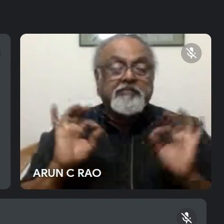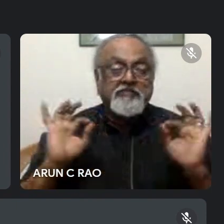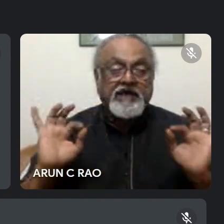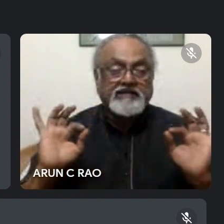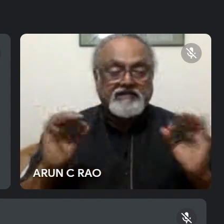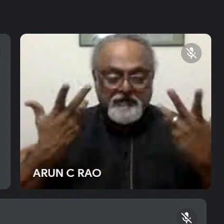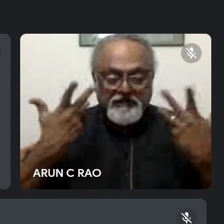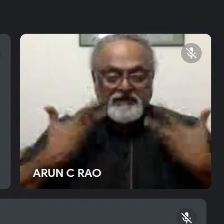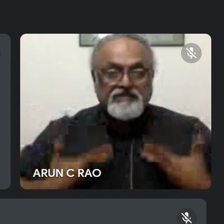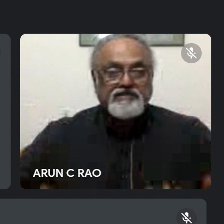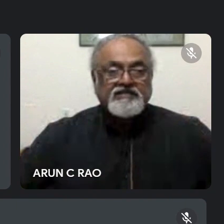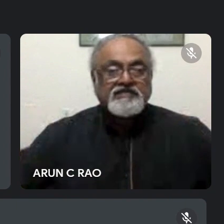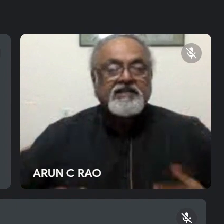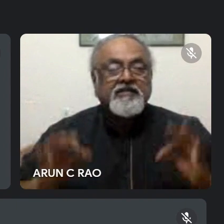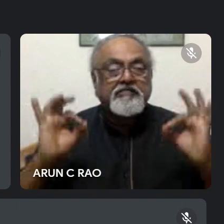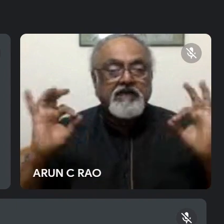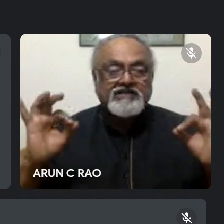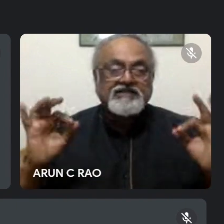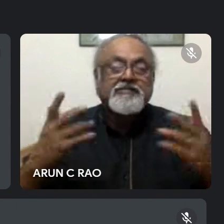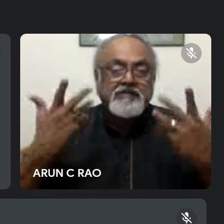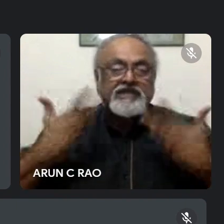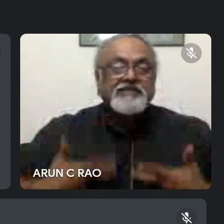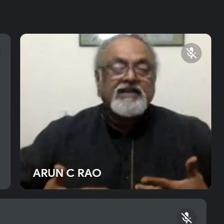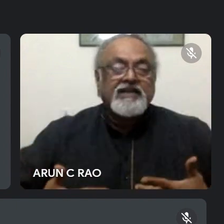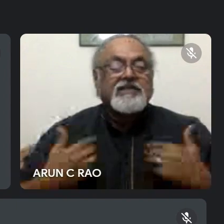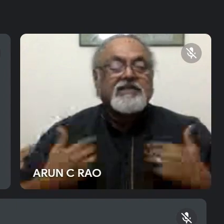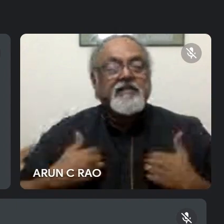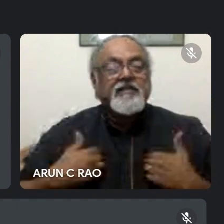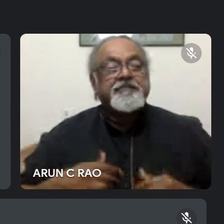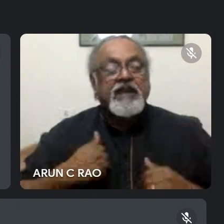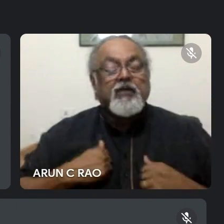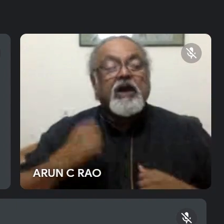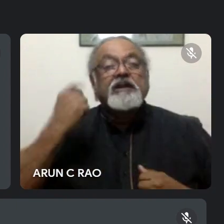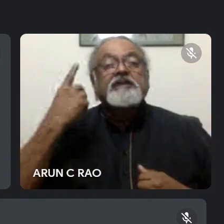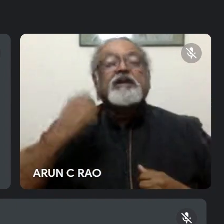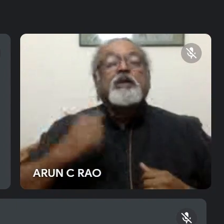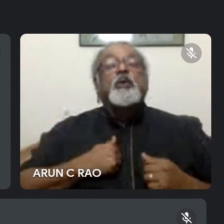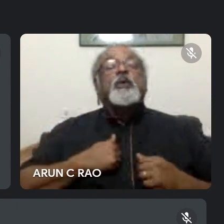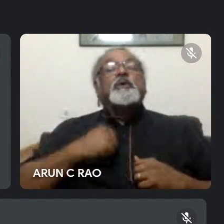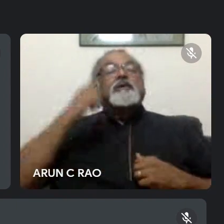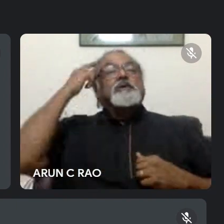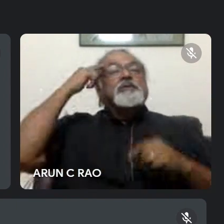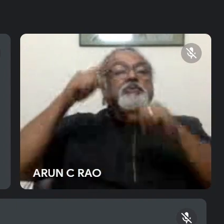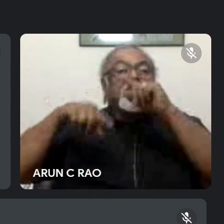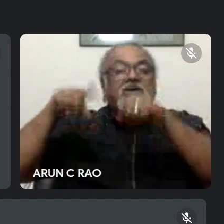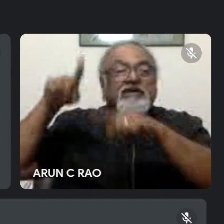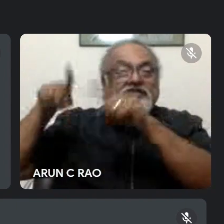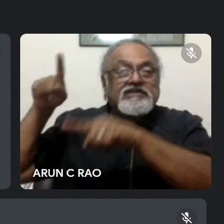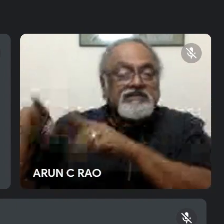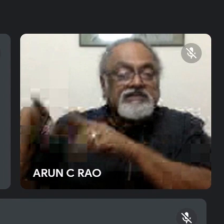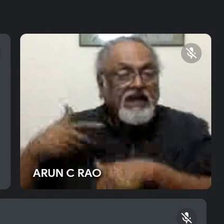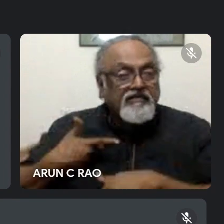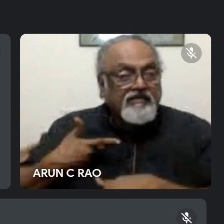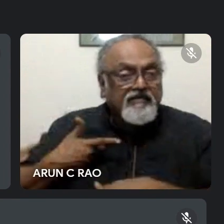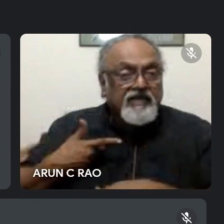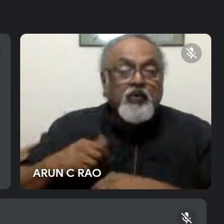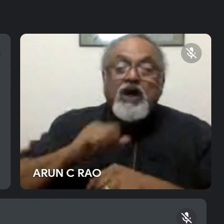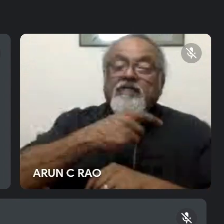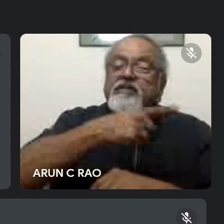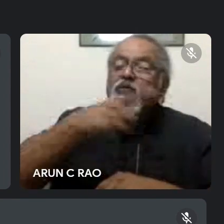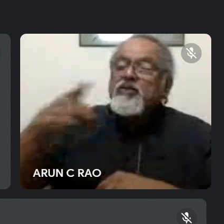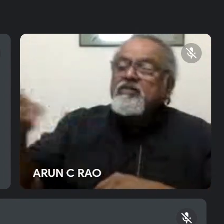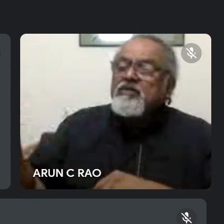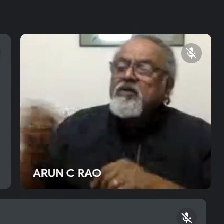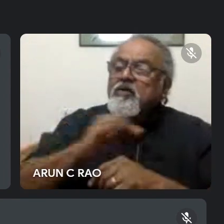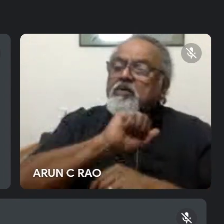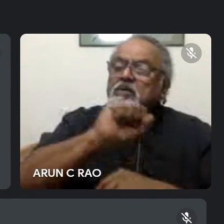own neurodivergence than others. And so I really thank Chetan for